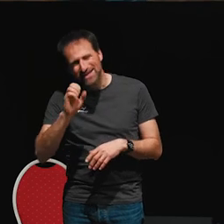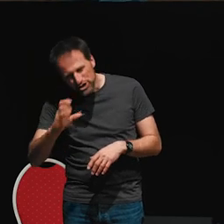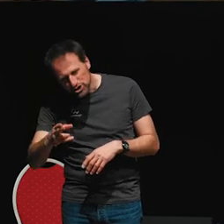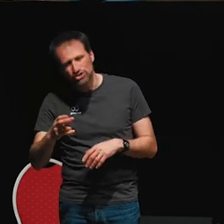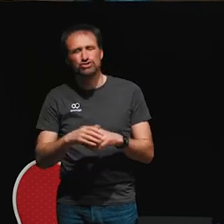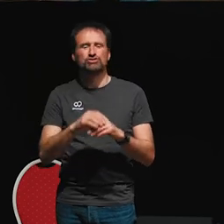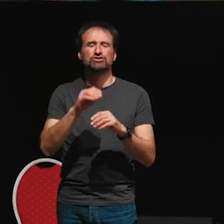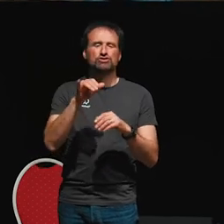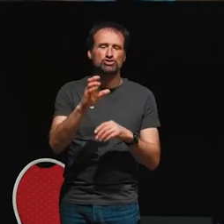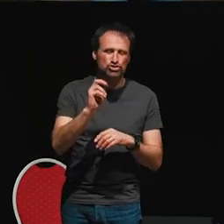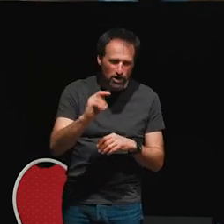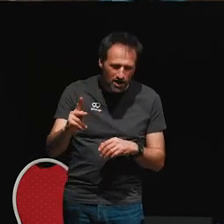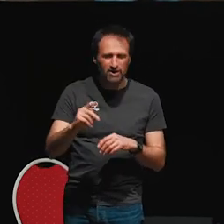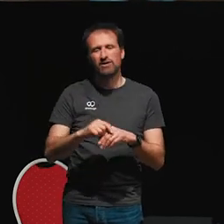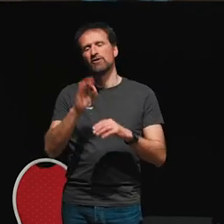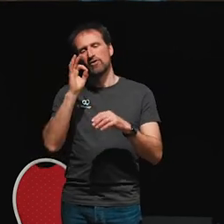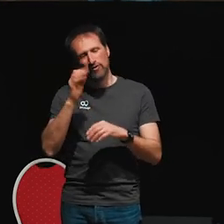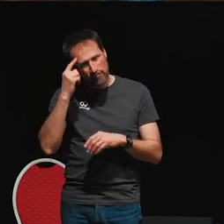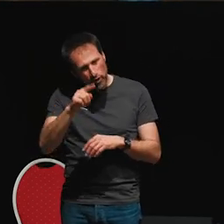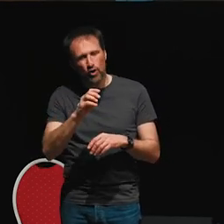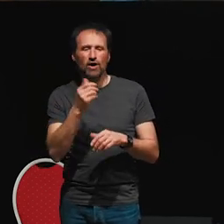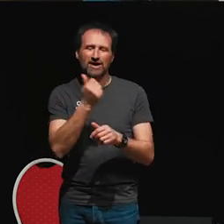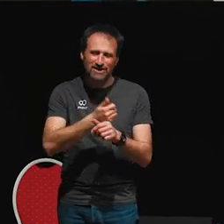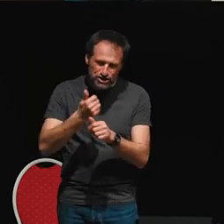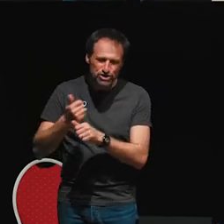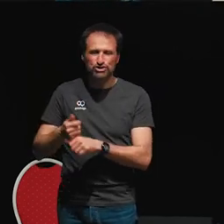chunk, generate, you know, and render.